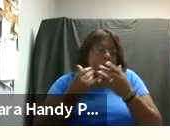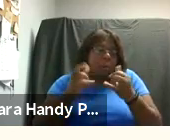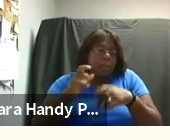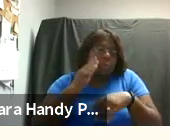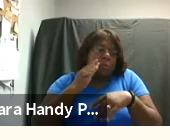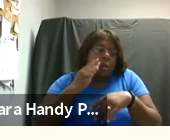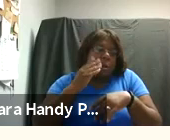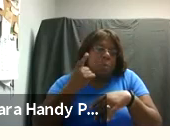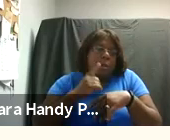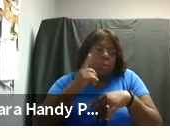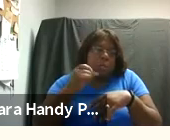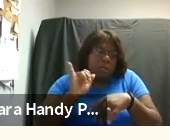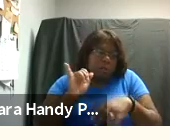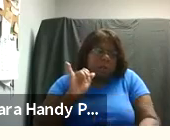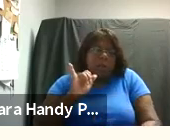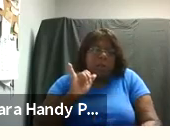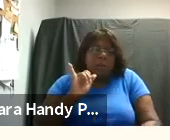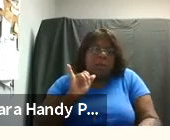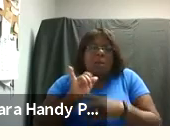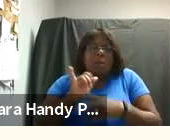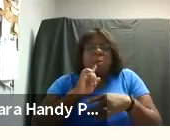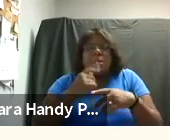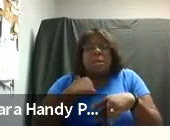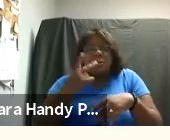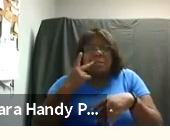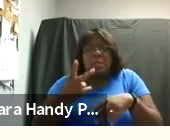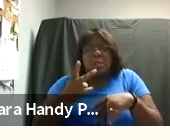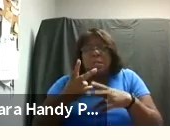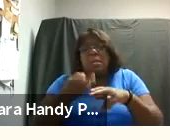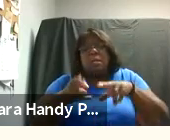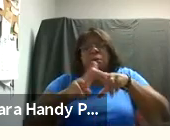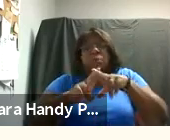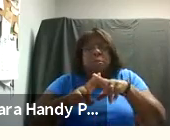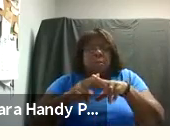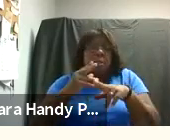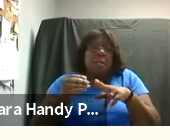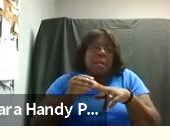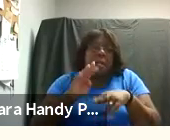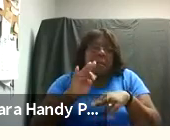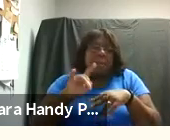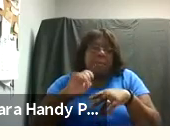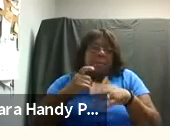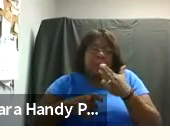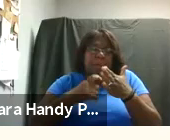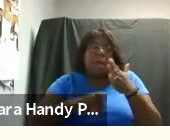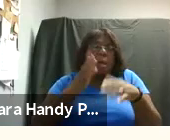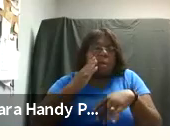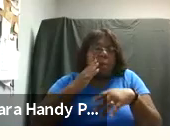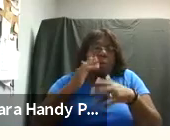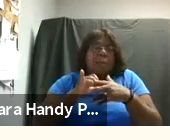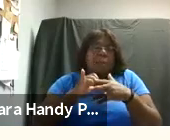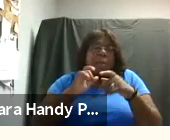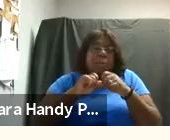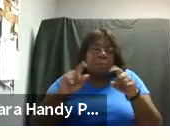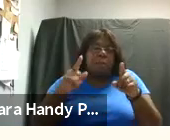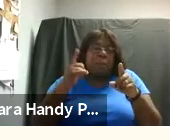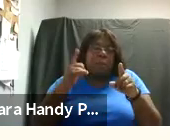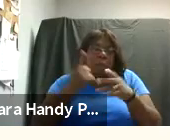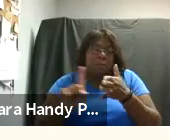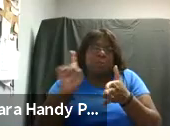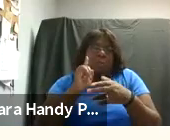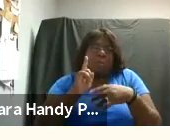going to look like. We actually have seen an increase in billing. I know that I shared that with everybody last week